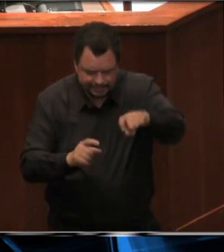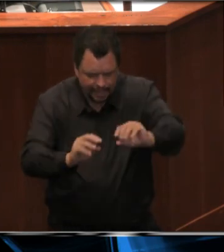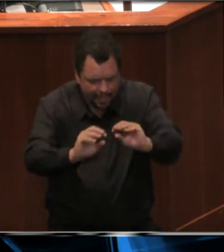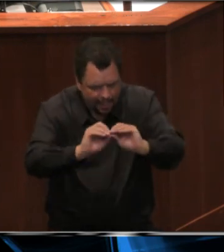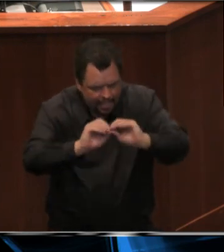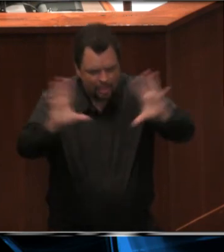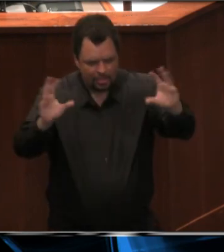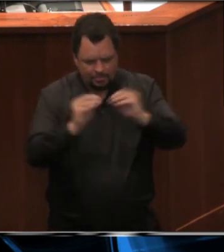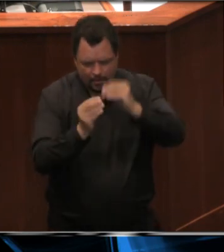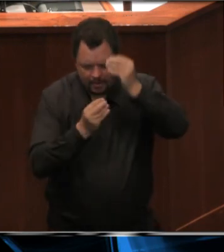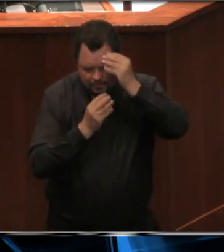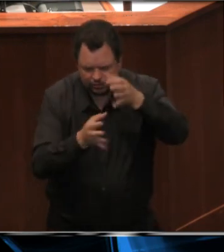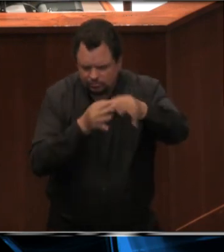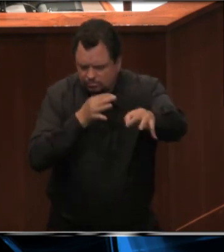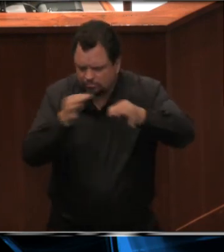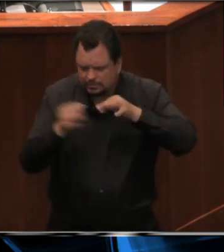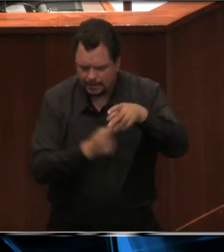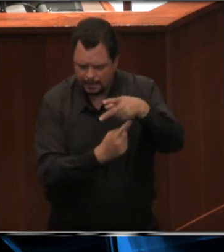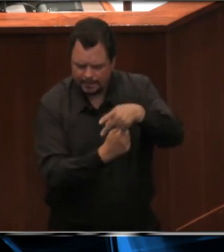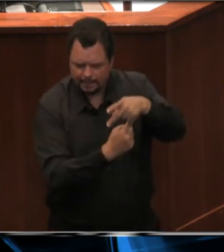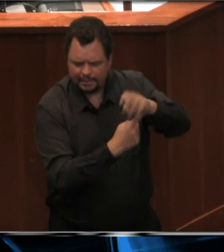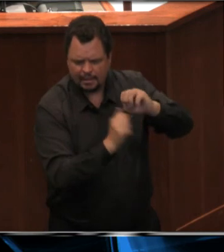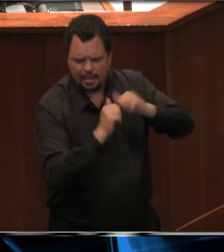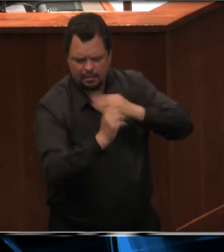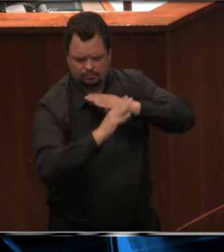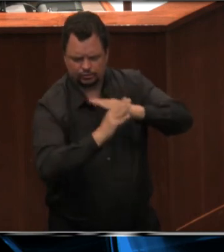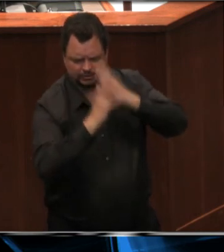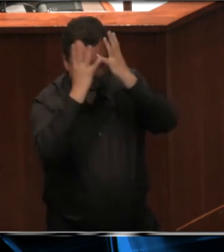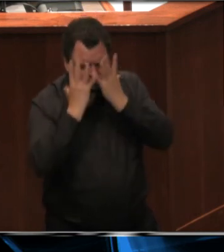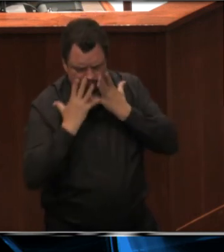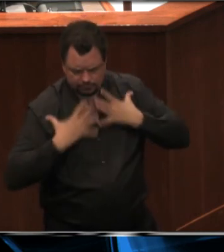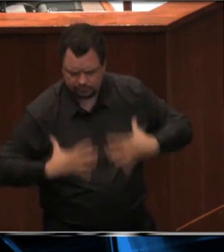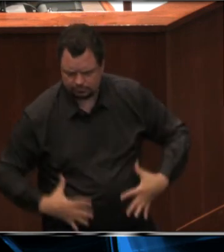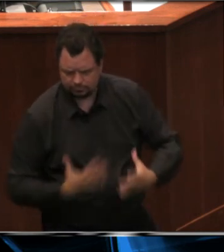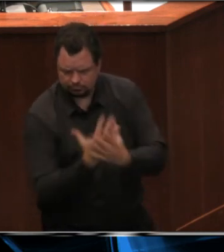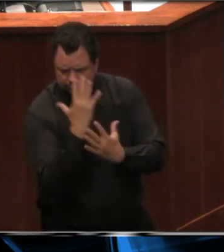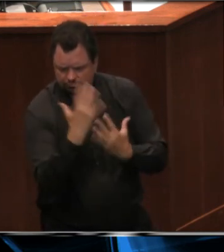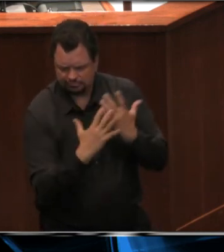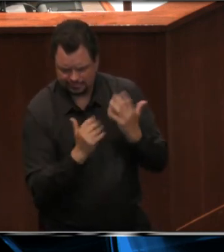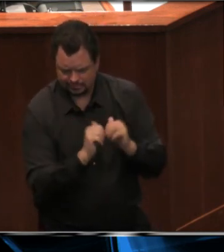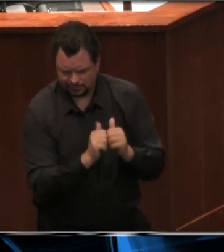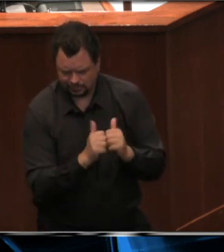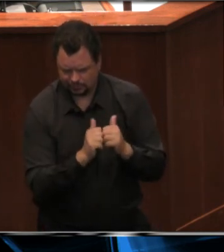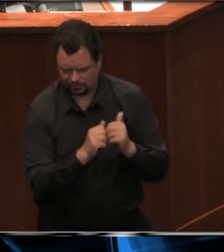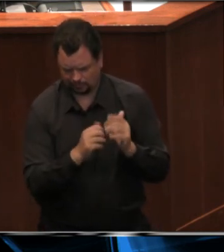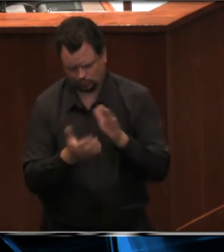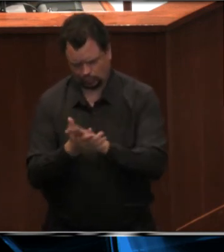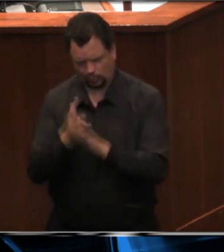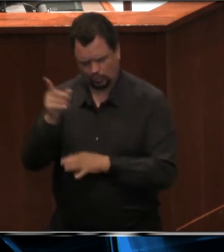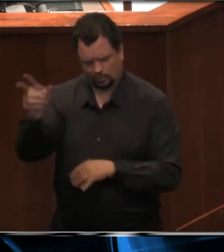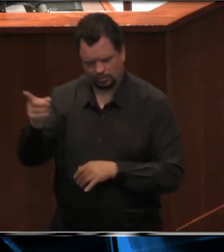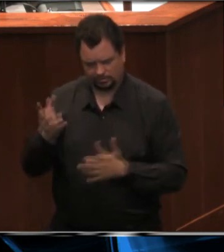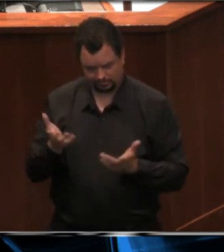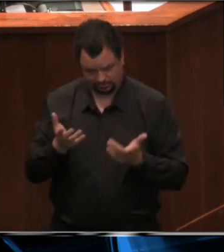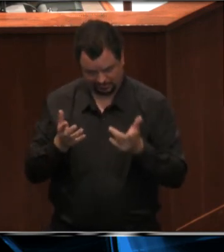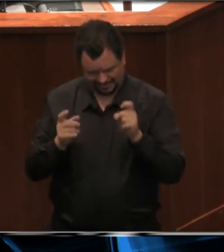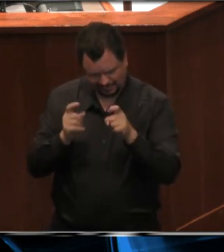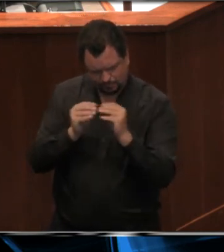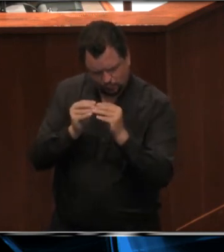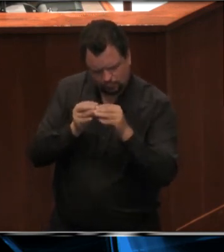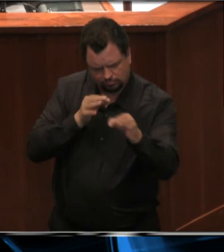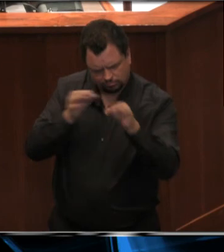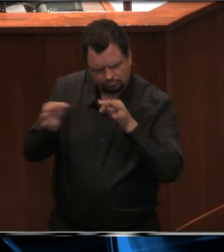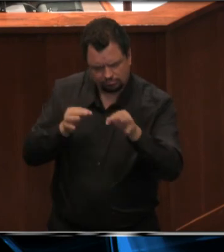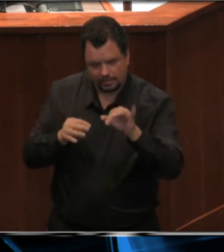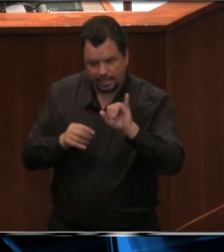to protect teachers. We need to know when we would be notified of cases and how we would be notified. We need to know when community spread is too high to have schools